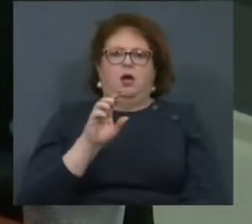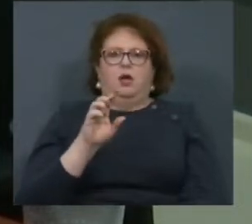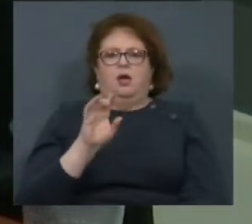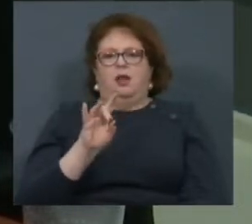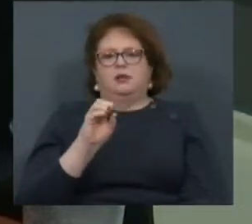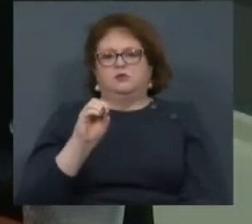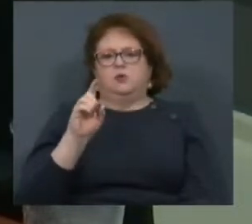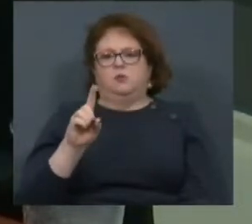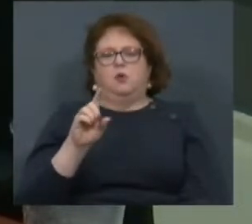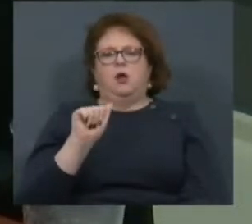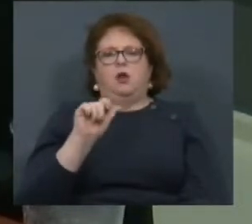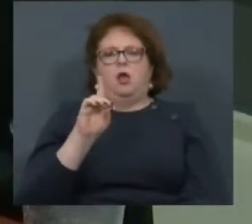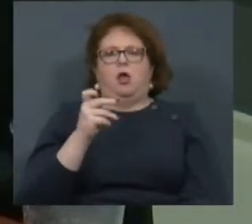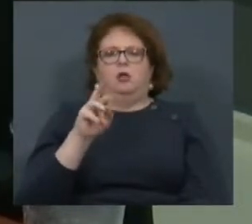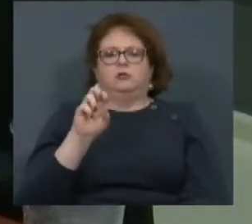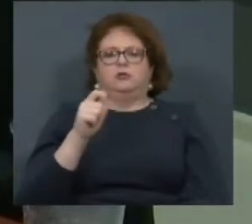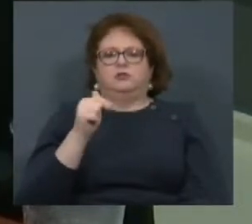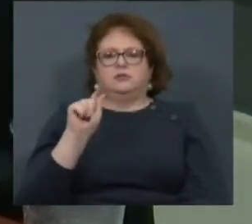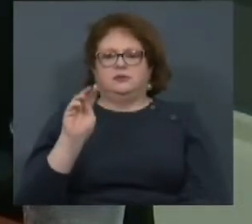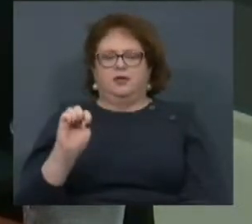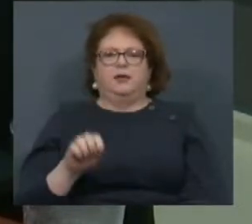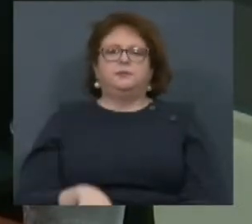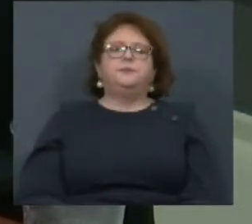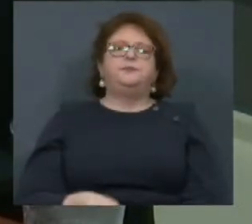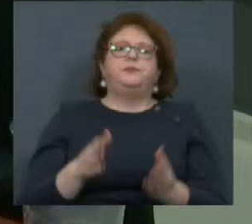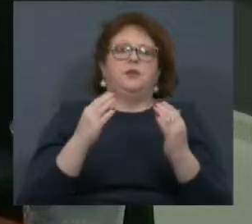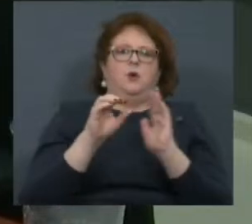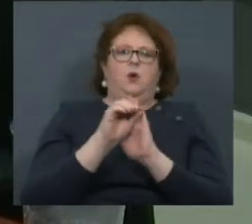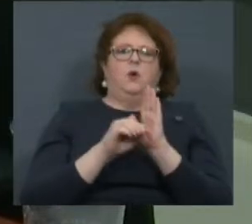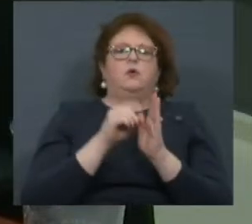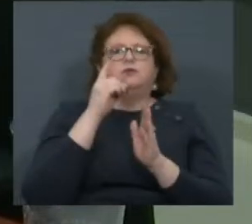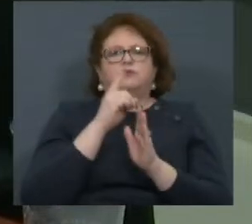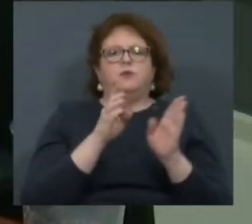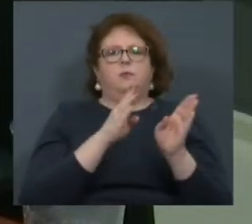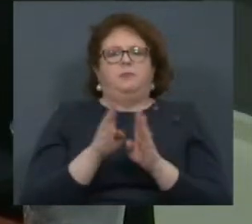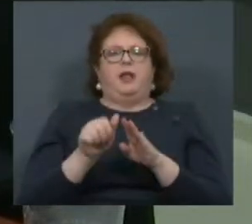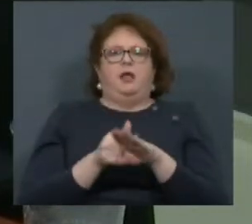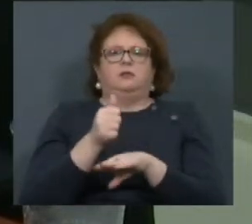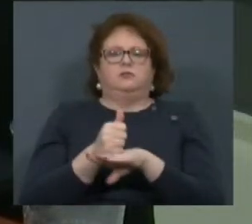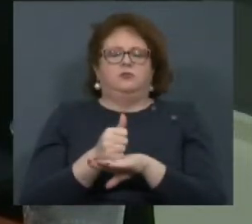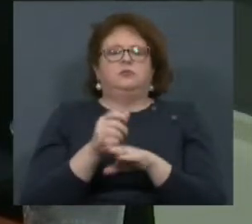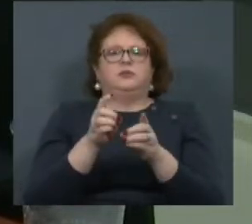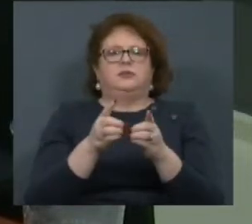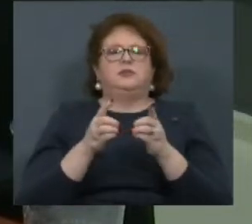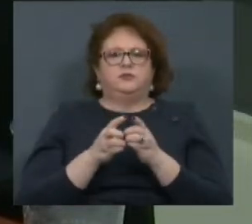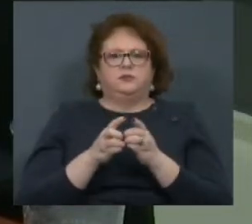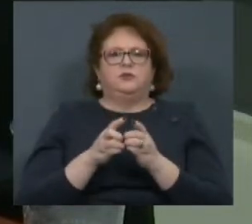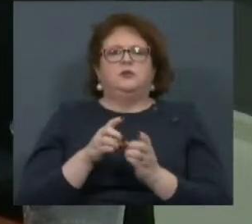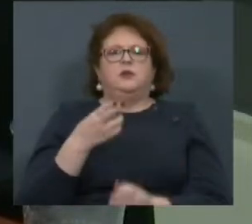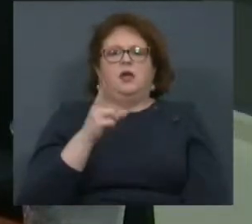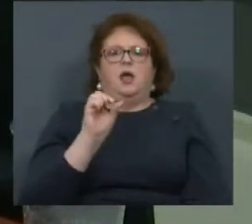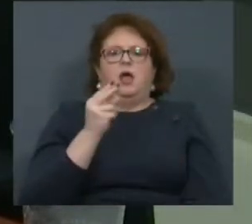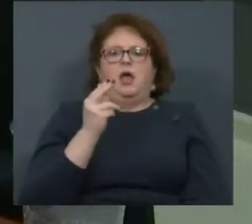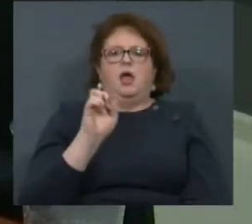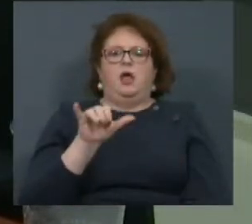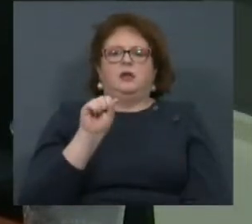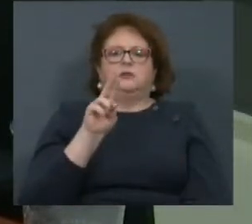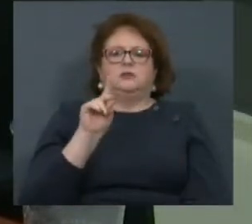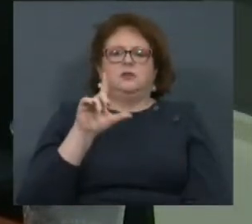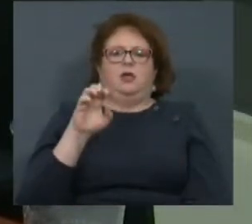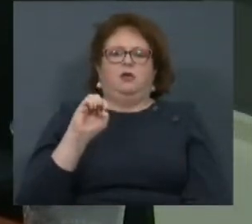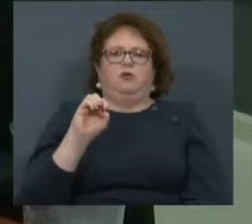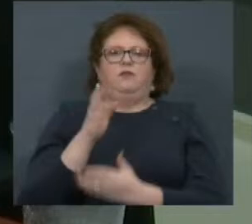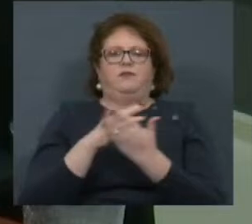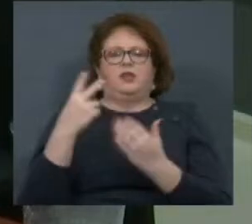Road. An ordinance approving a planned zoning development to establish a planned district residential titled Honeysuckle Place, Phase 2